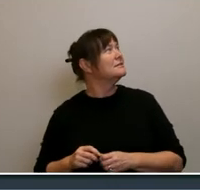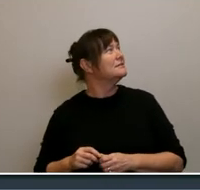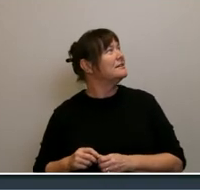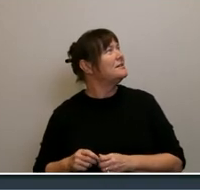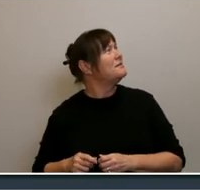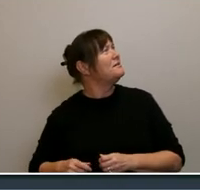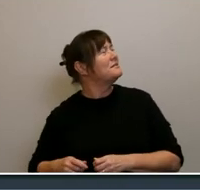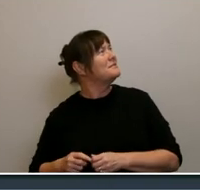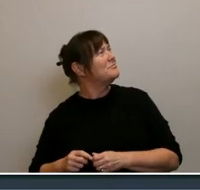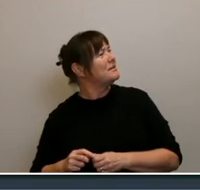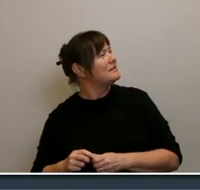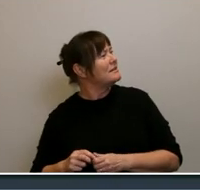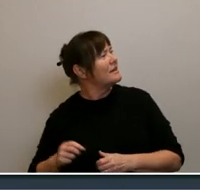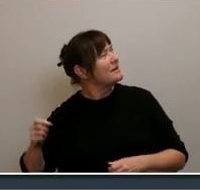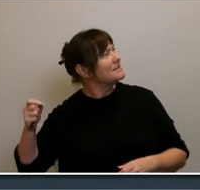Where's the digger?